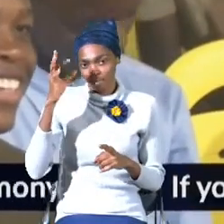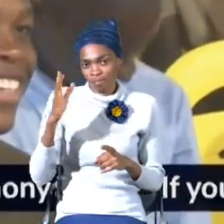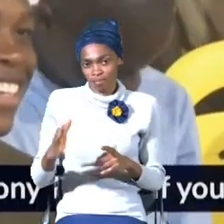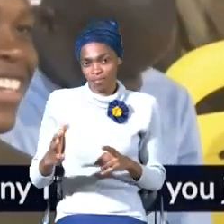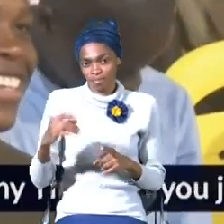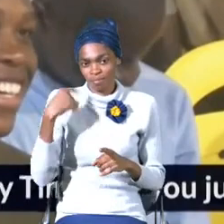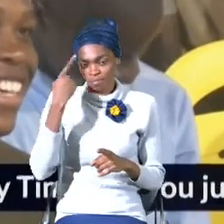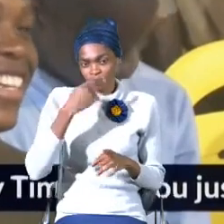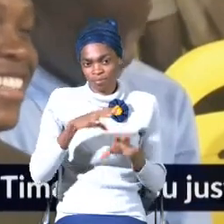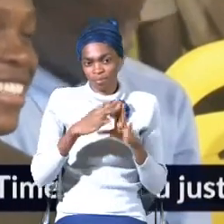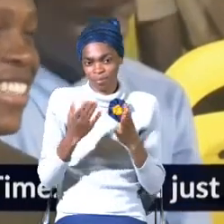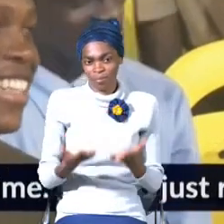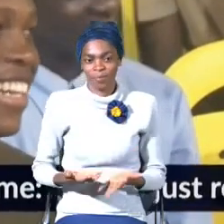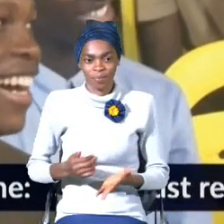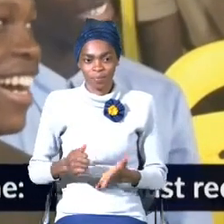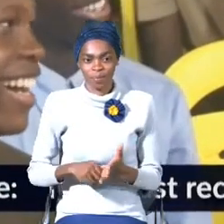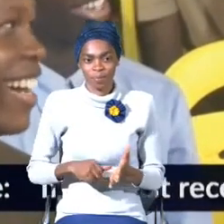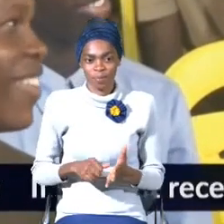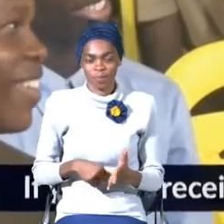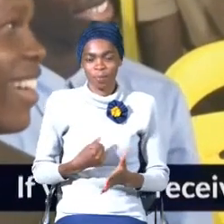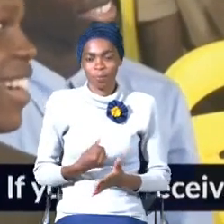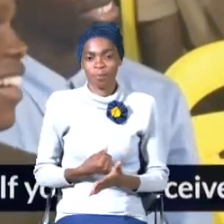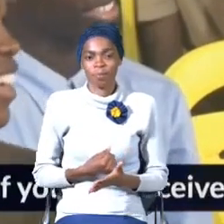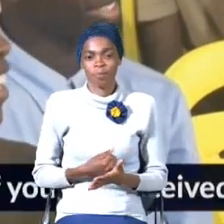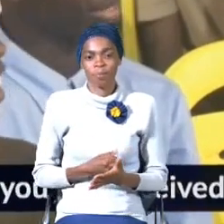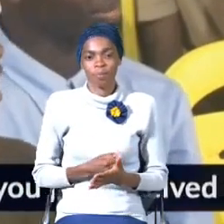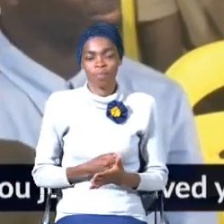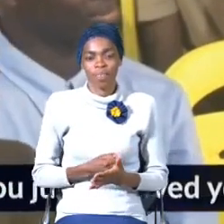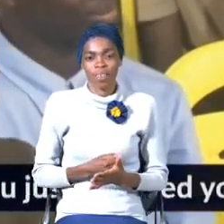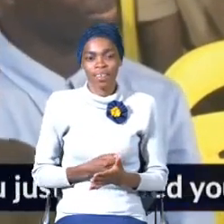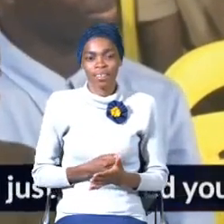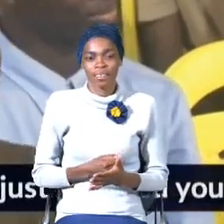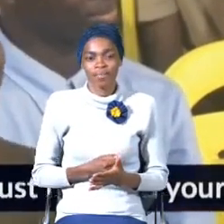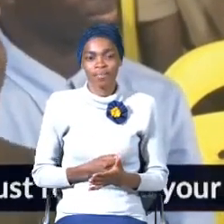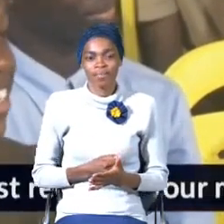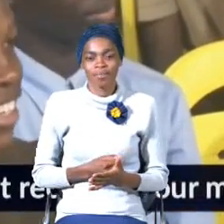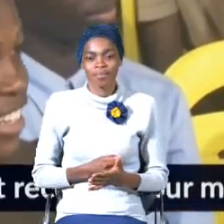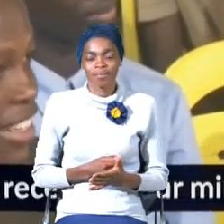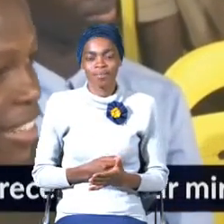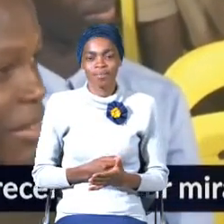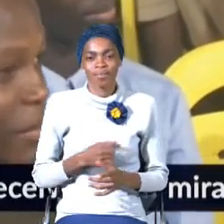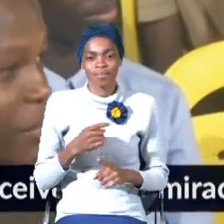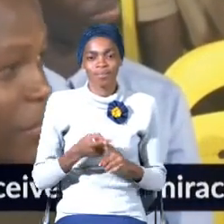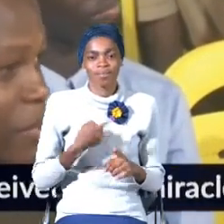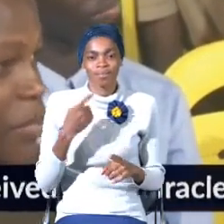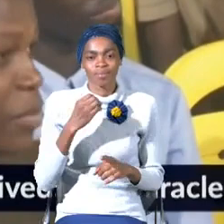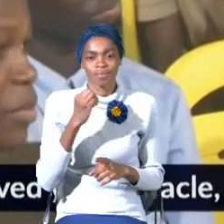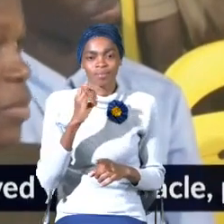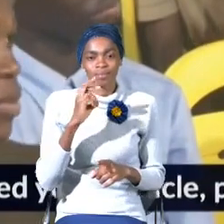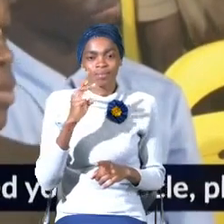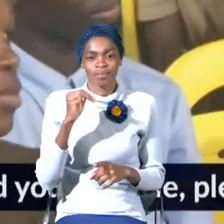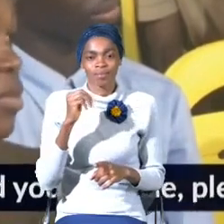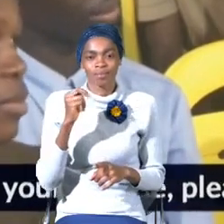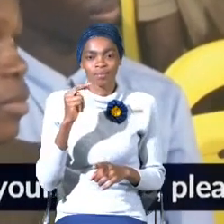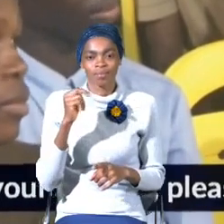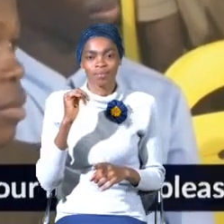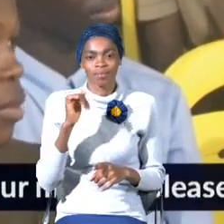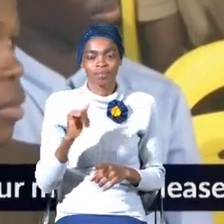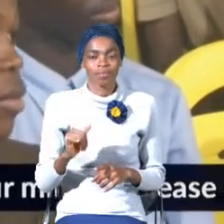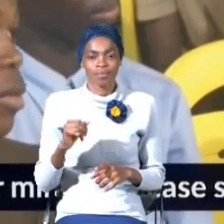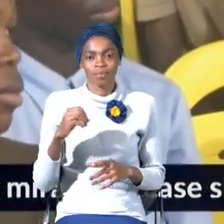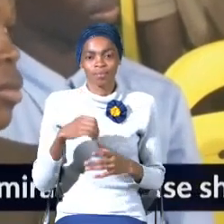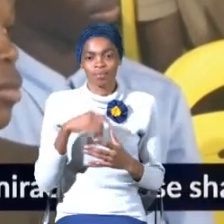live testimonies online. We'll take this coming all the way from Germany, coming on the GS official Facebook